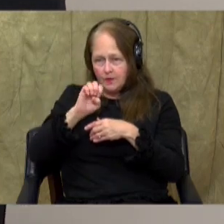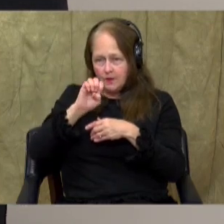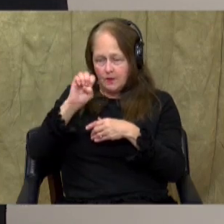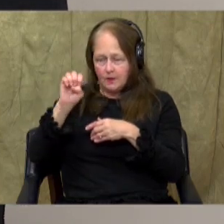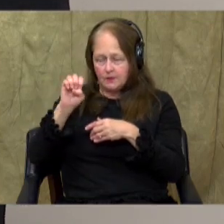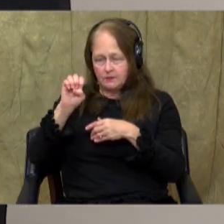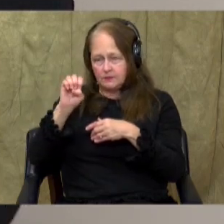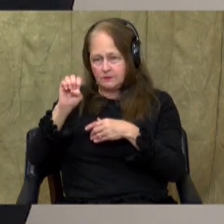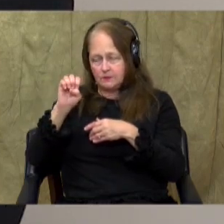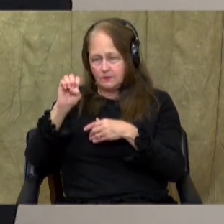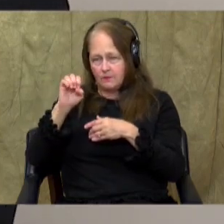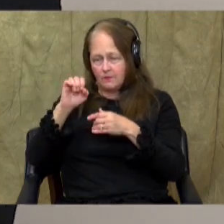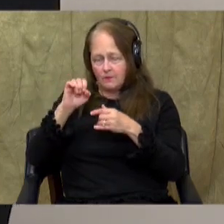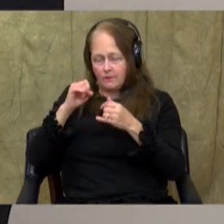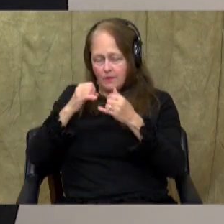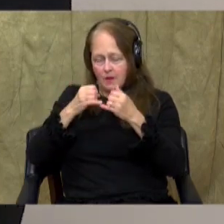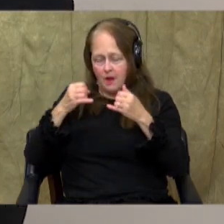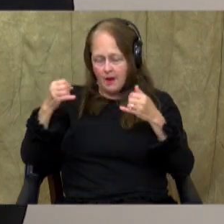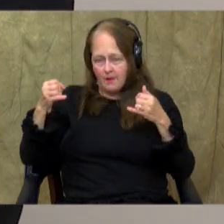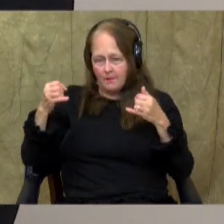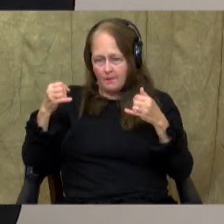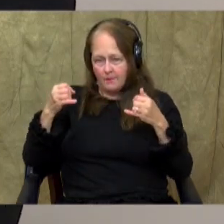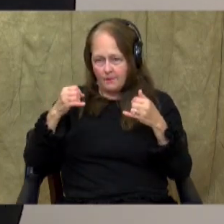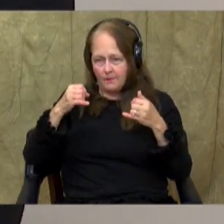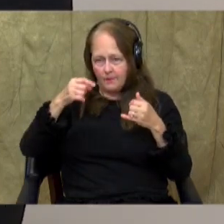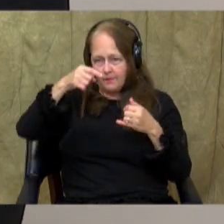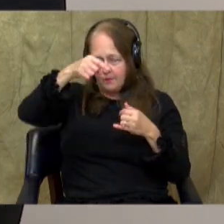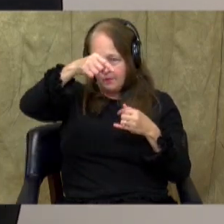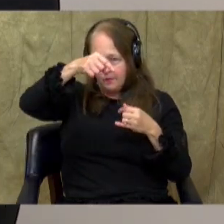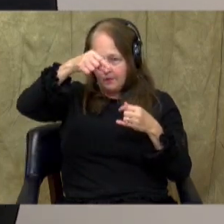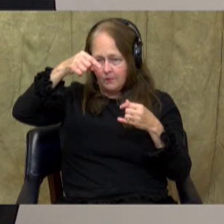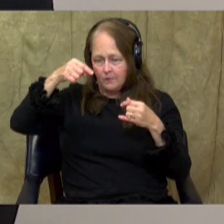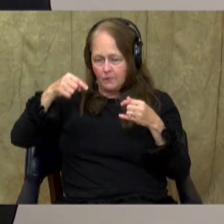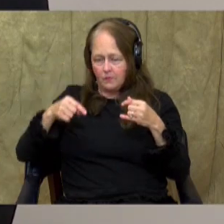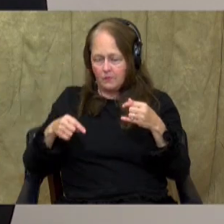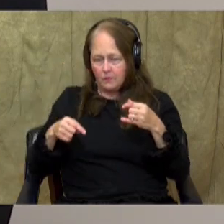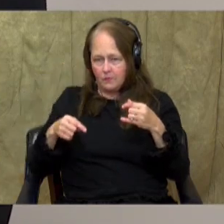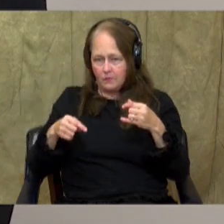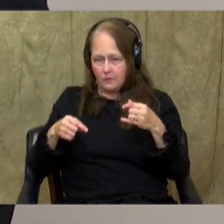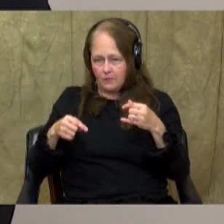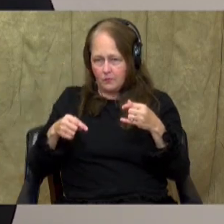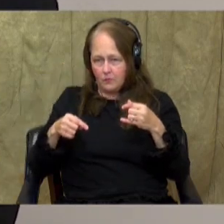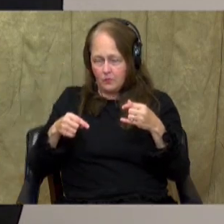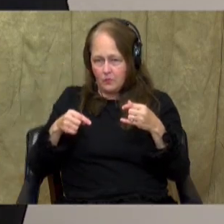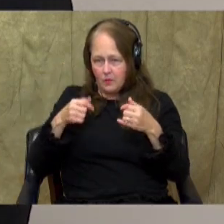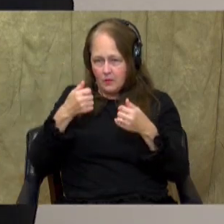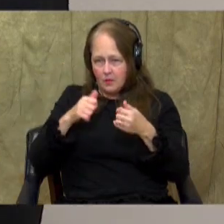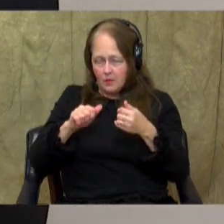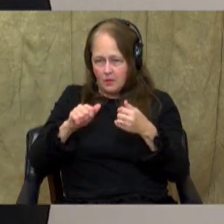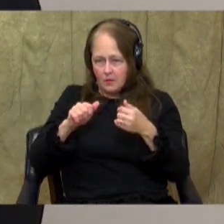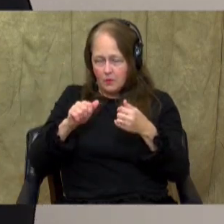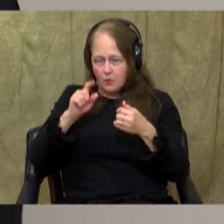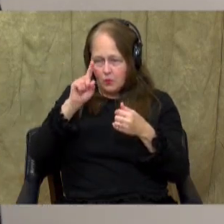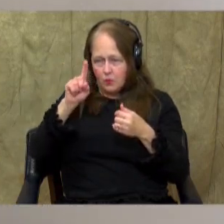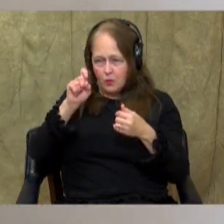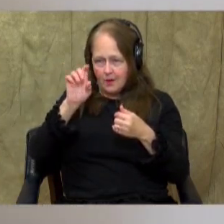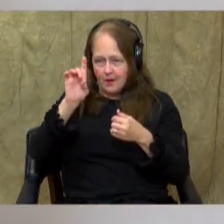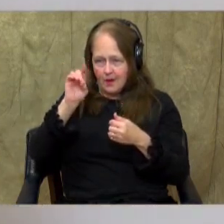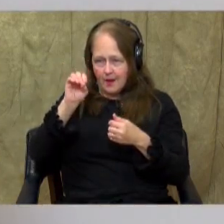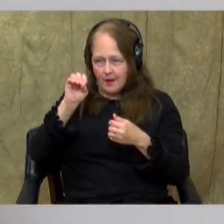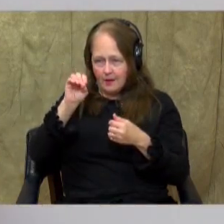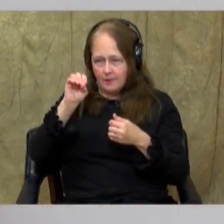we're going to be east of that line. So that runs from here all the way down, anything up into 180